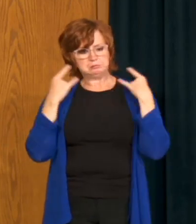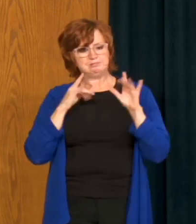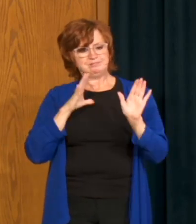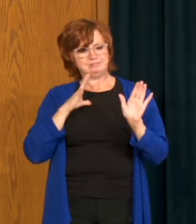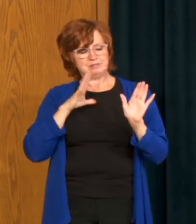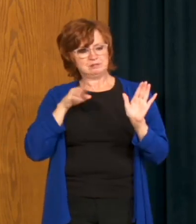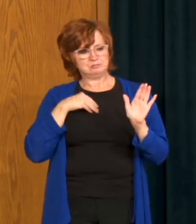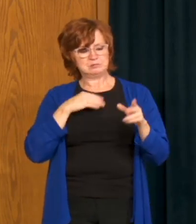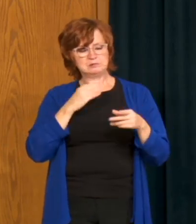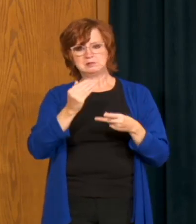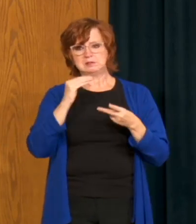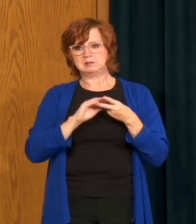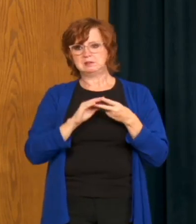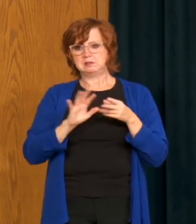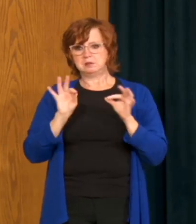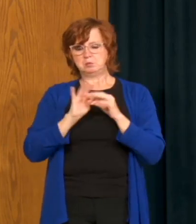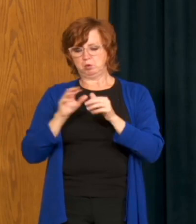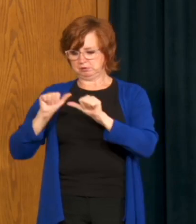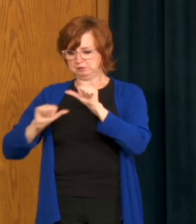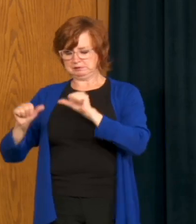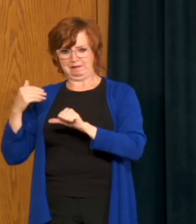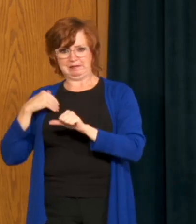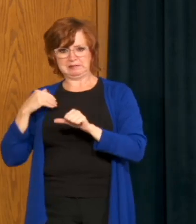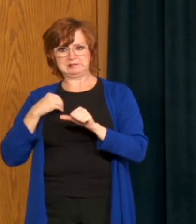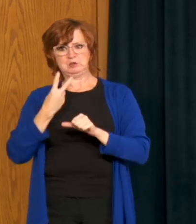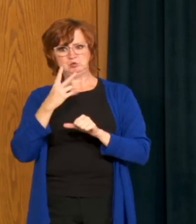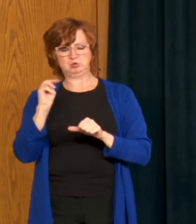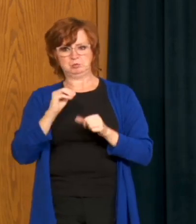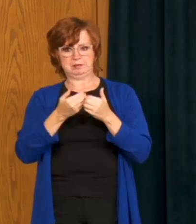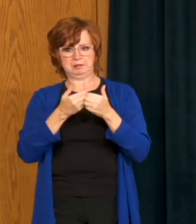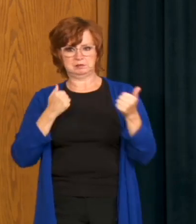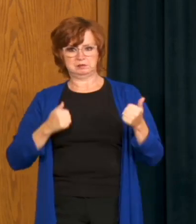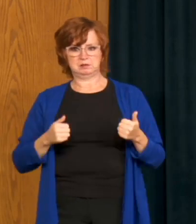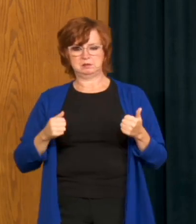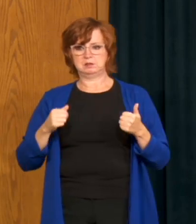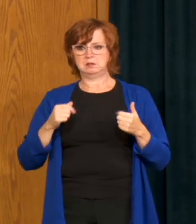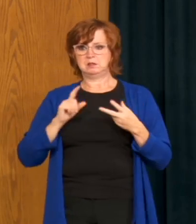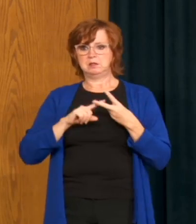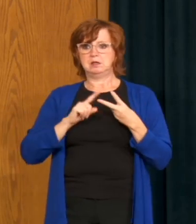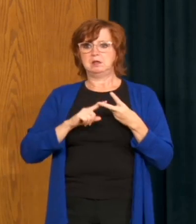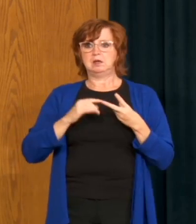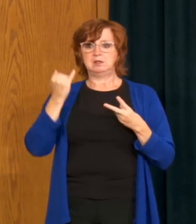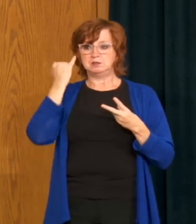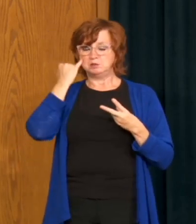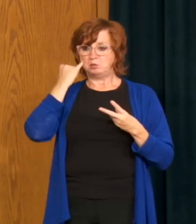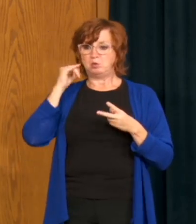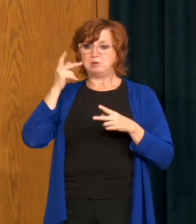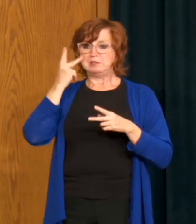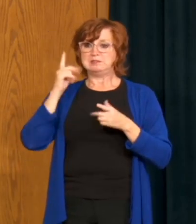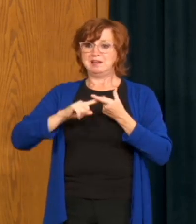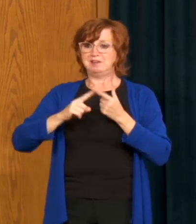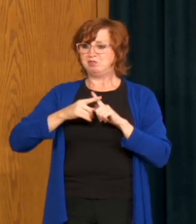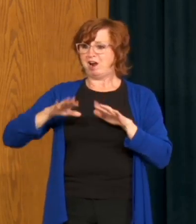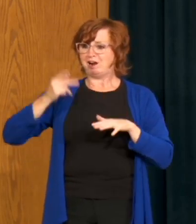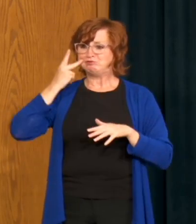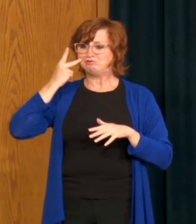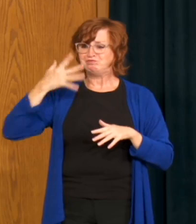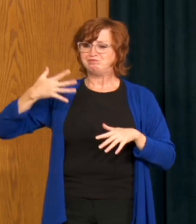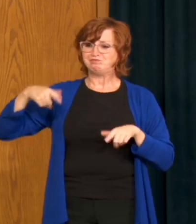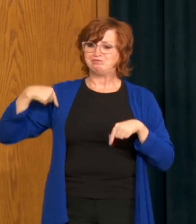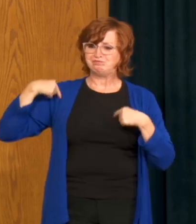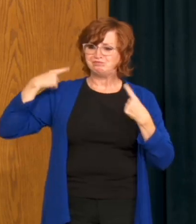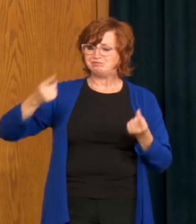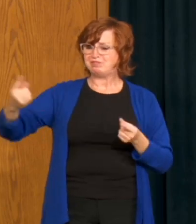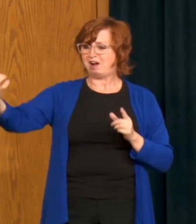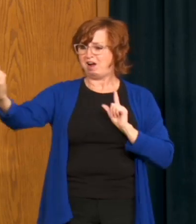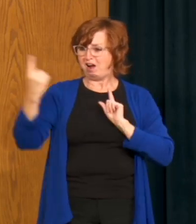But, this is not the time to stand close to a friend you haven't met for a while and have a chat, because it complicates things for the business